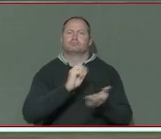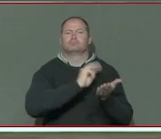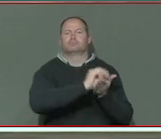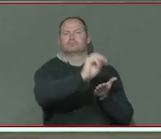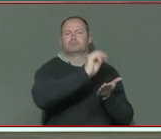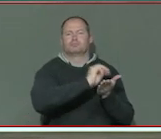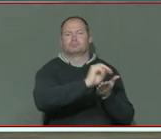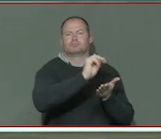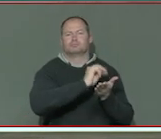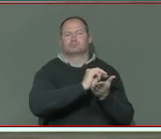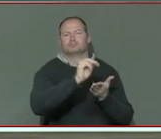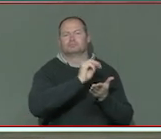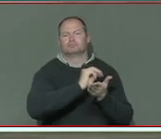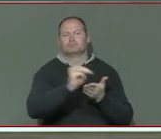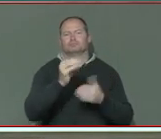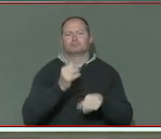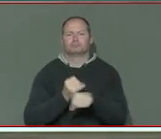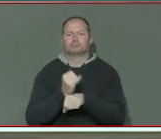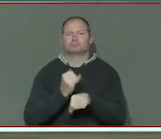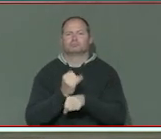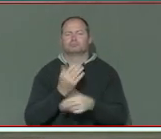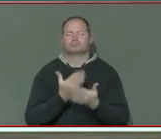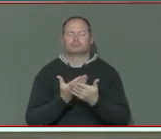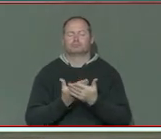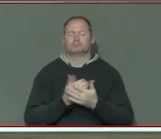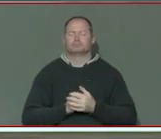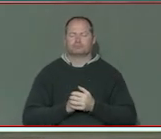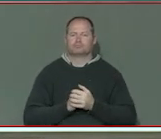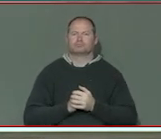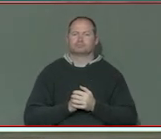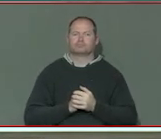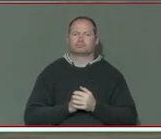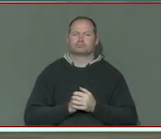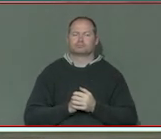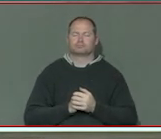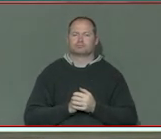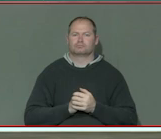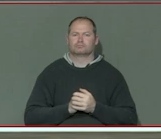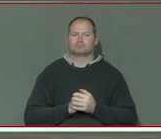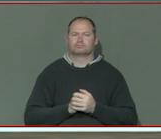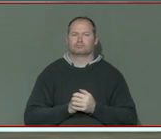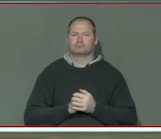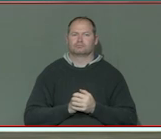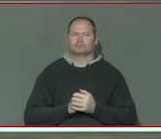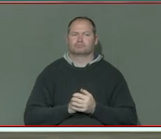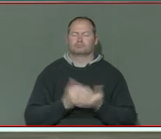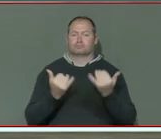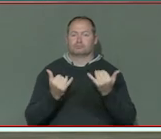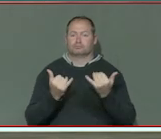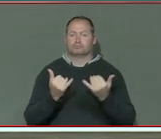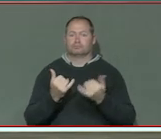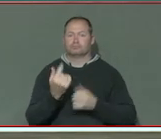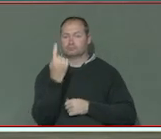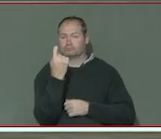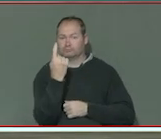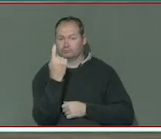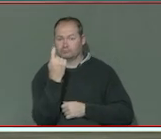their accounts. All right. There's just one thing that I also want to show you. Sometimes they will say,